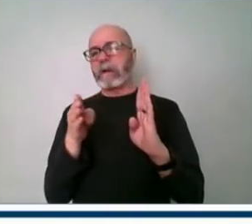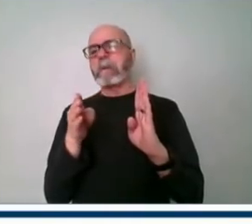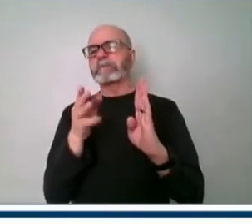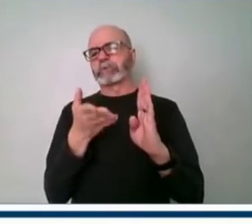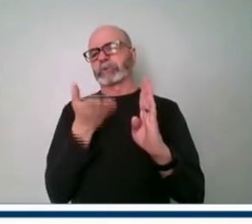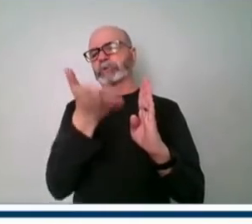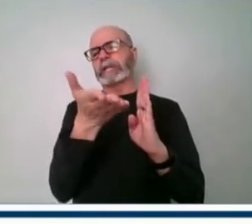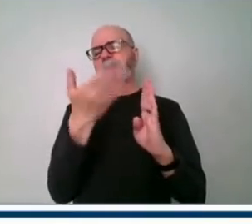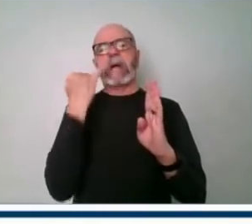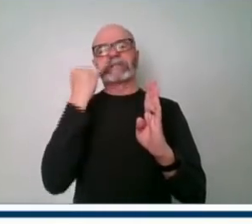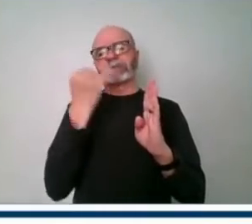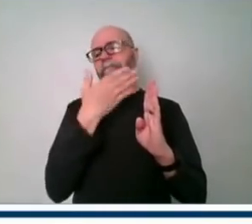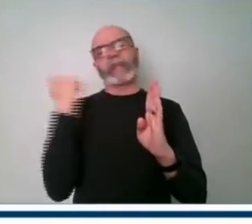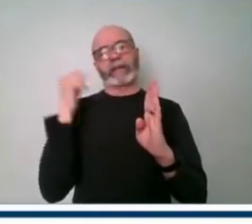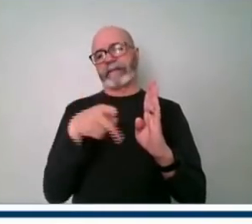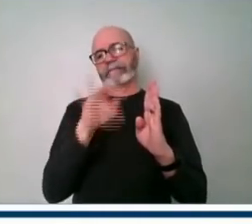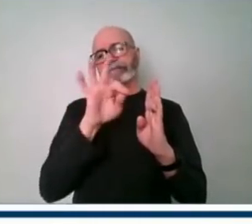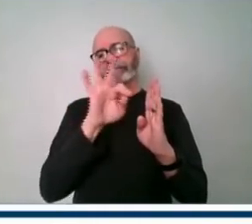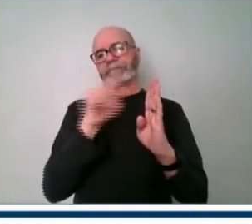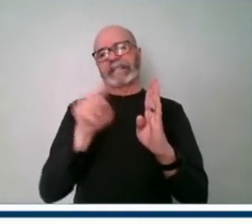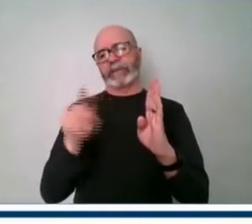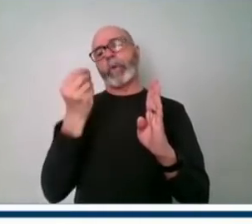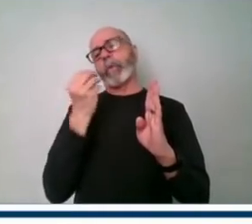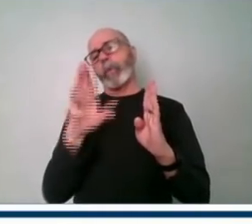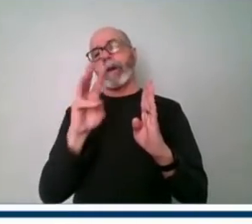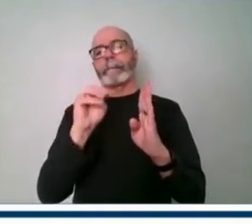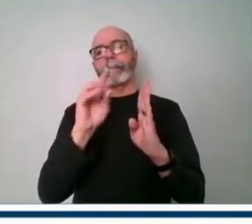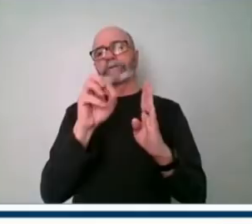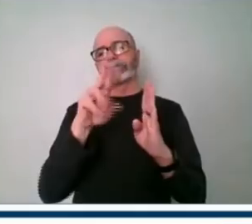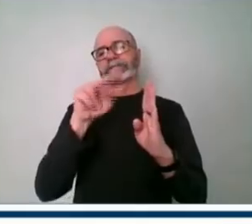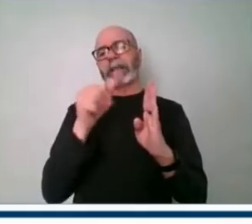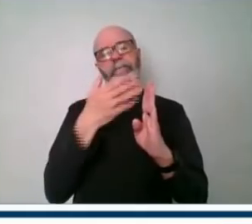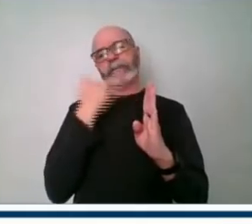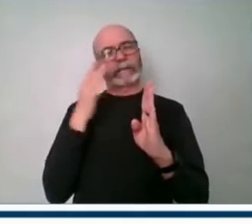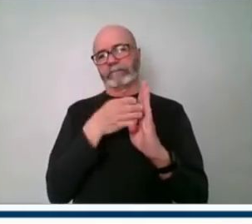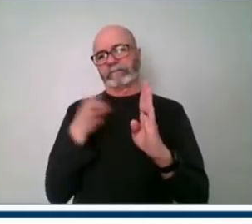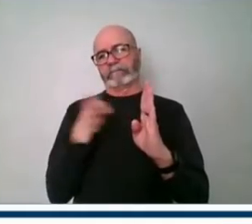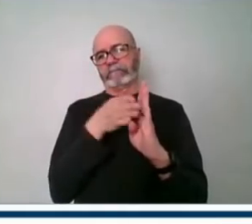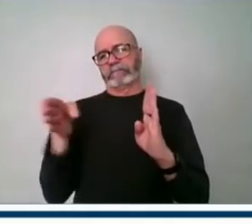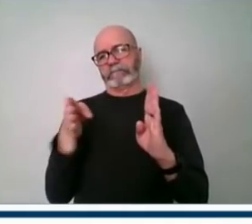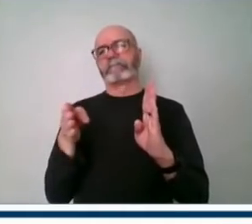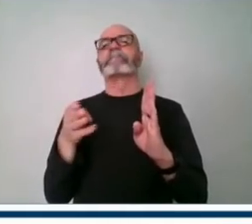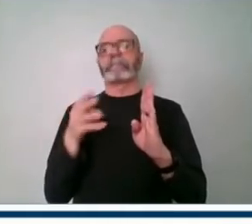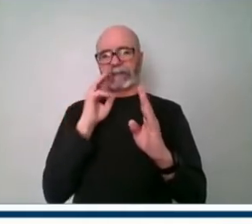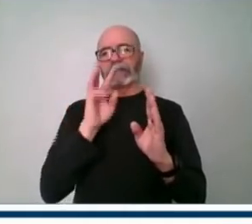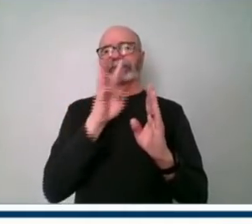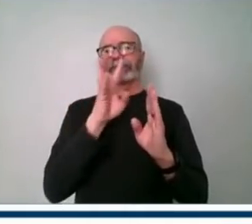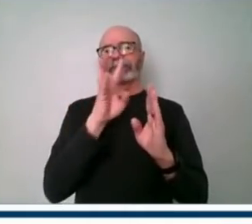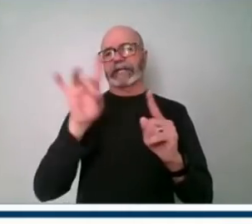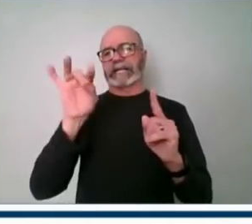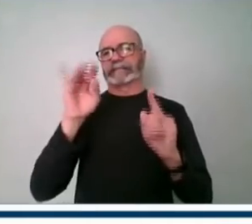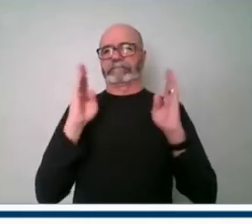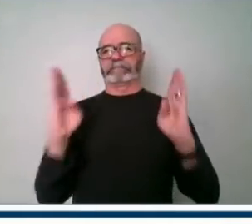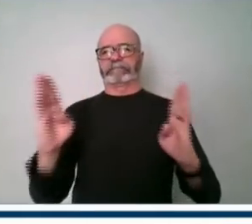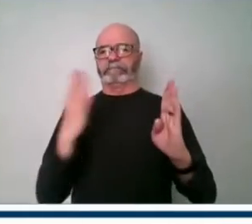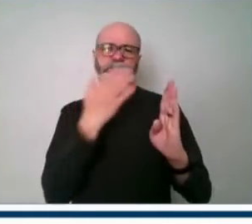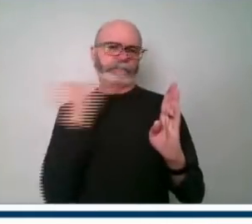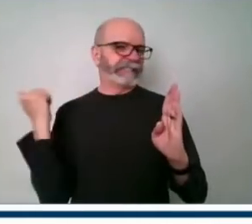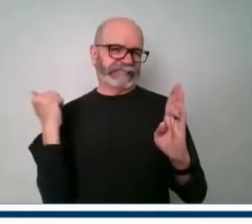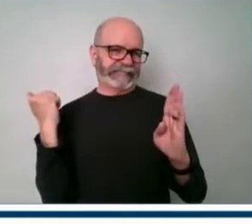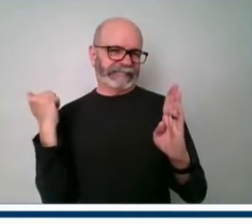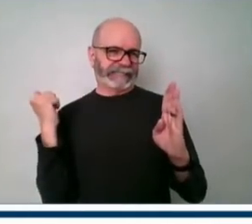which means that those folks between 65 and 80, that they should be preferentially offered an